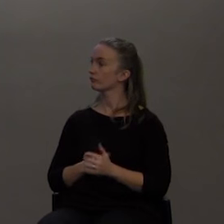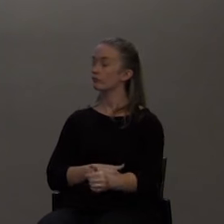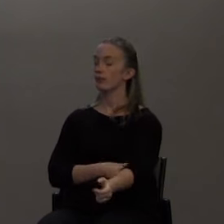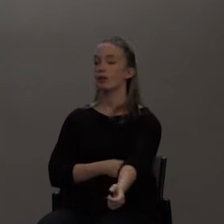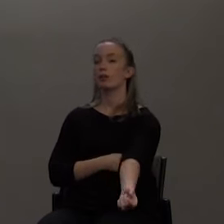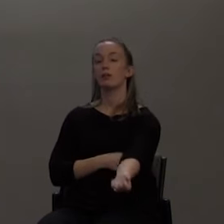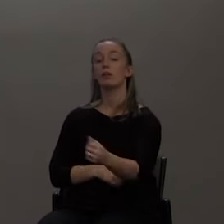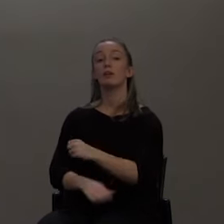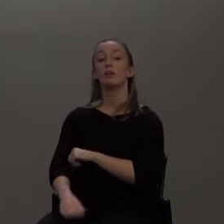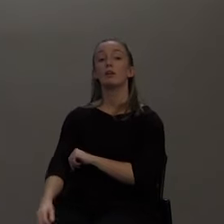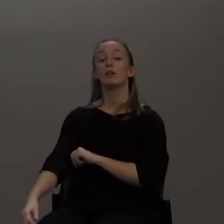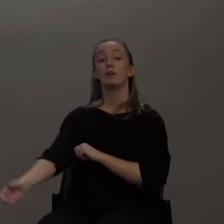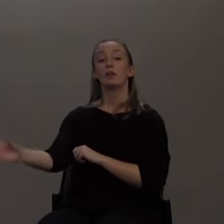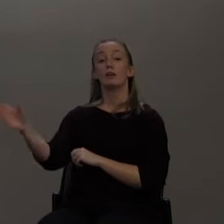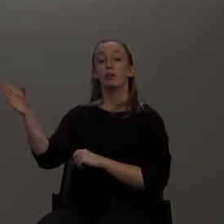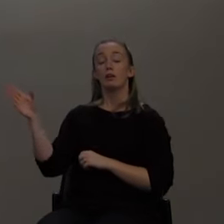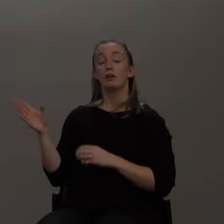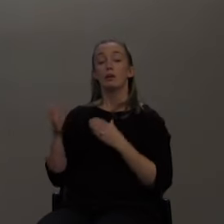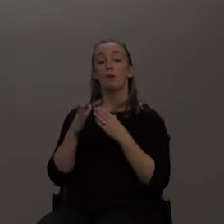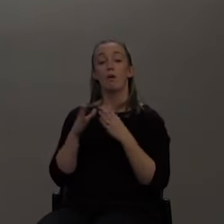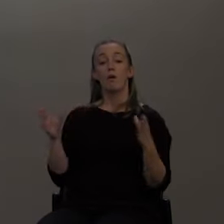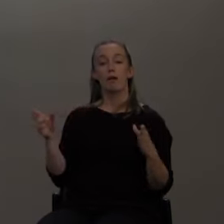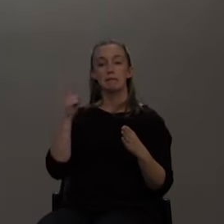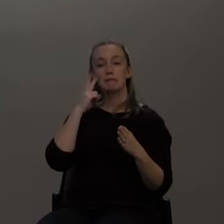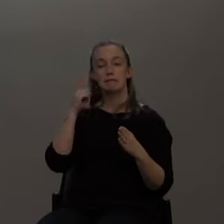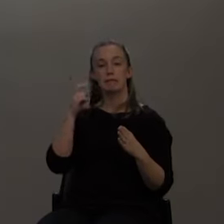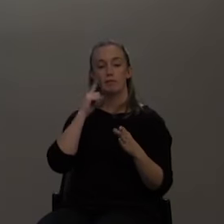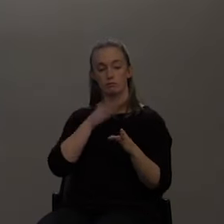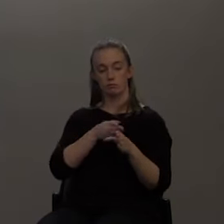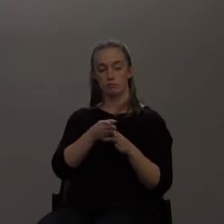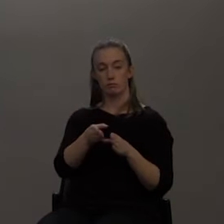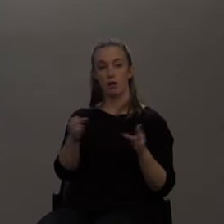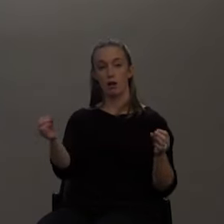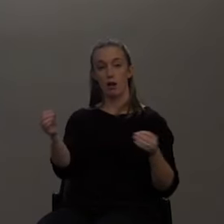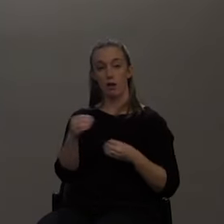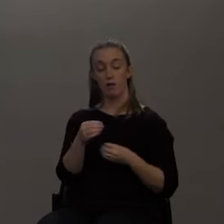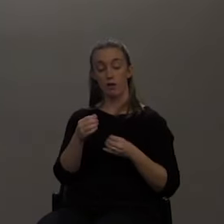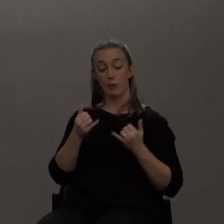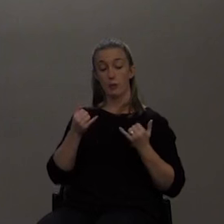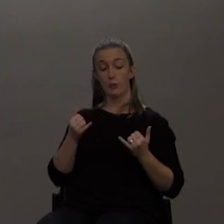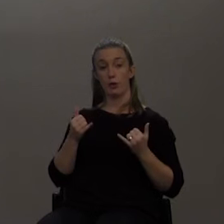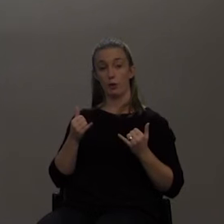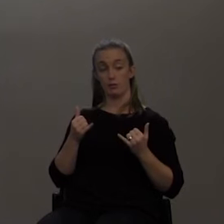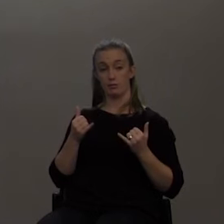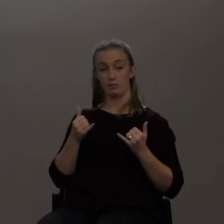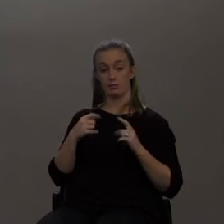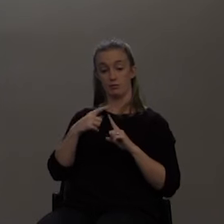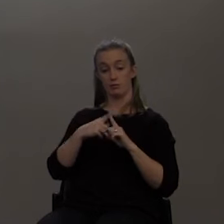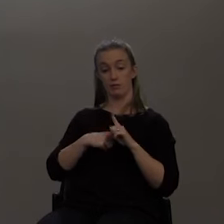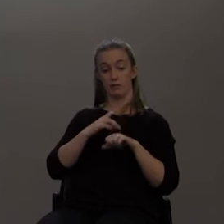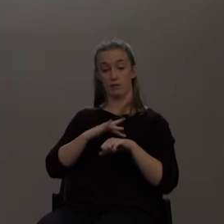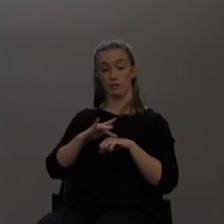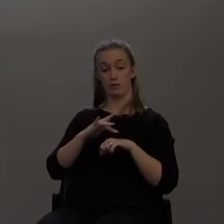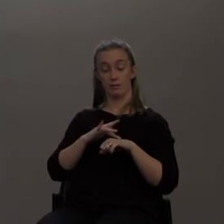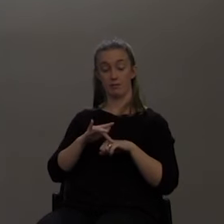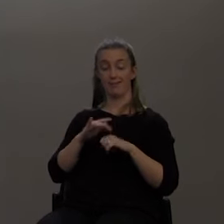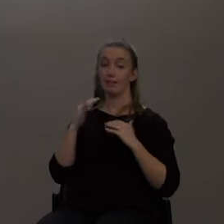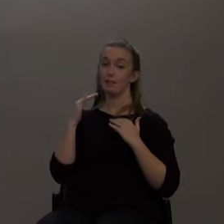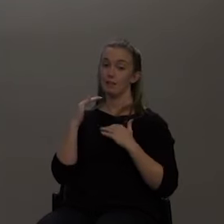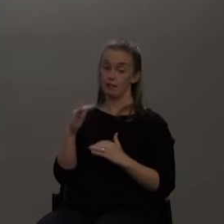So overall, what we're seeing in the office market is that current listings, though, are